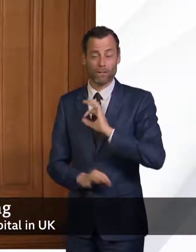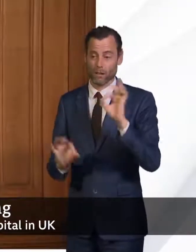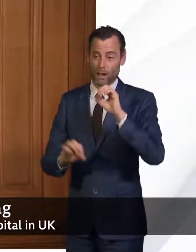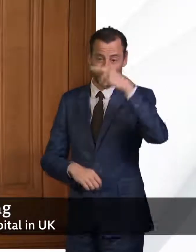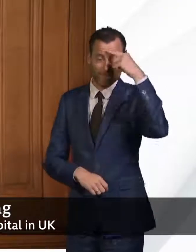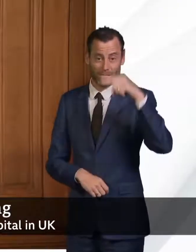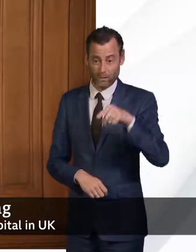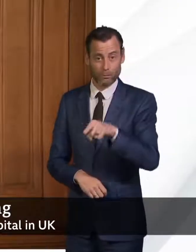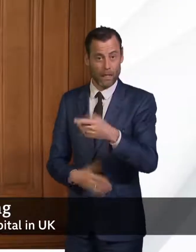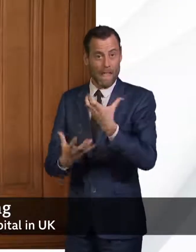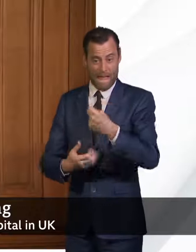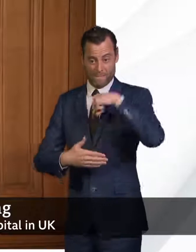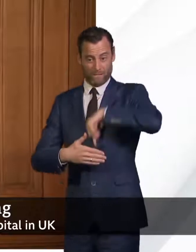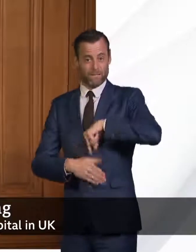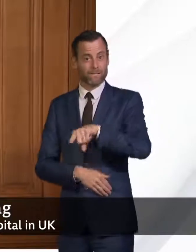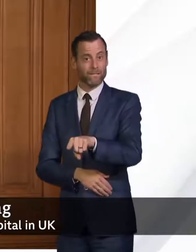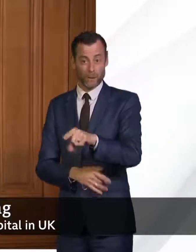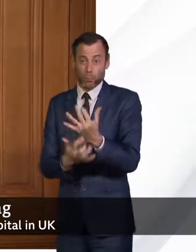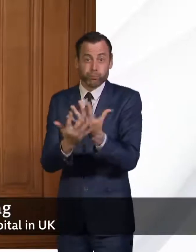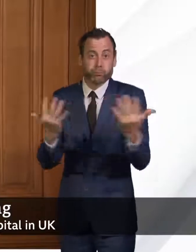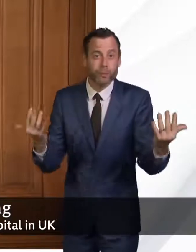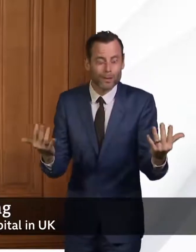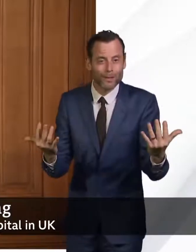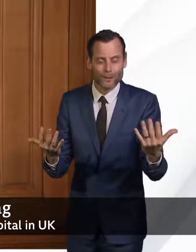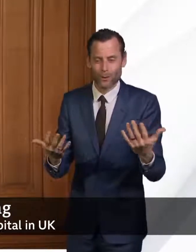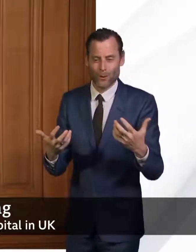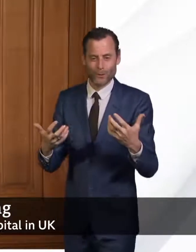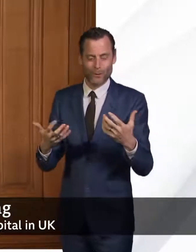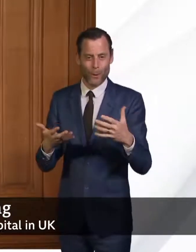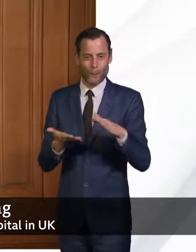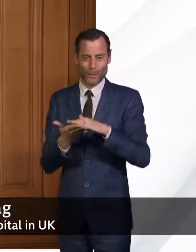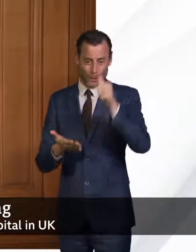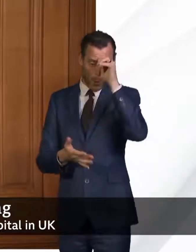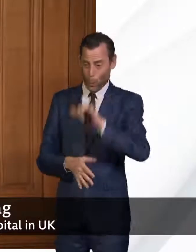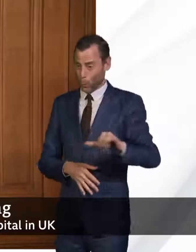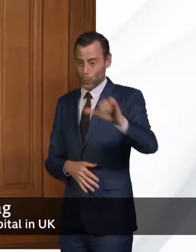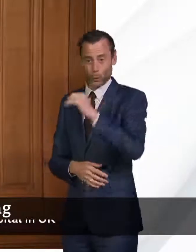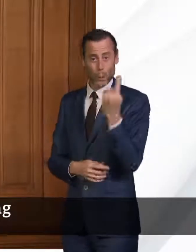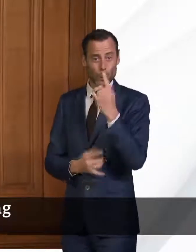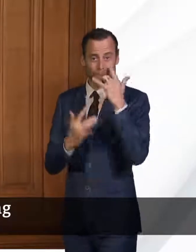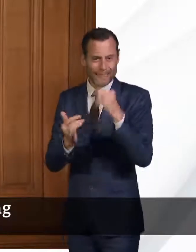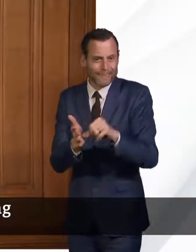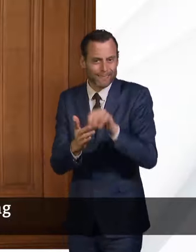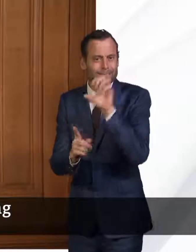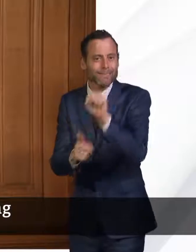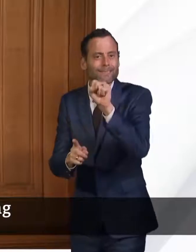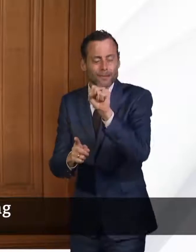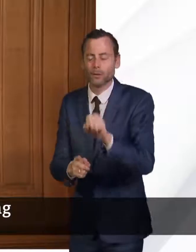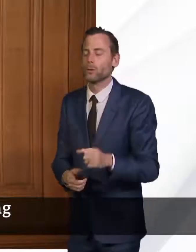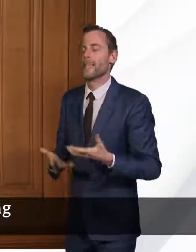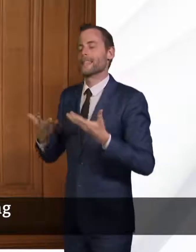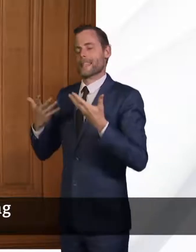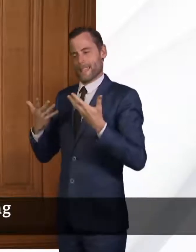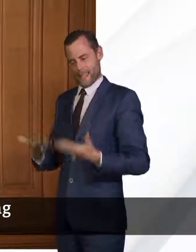the amount of testing available. So we've now tested 25,000 residents in care homes, and we're rolling out testing now to symptomatic